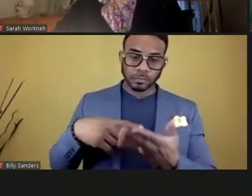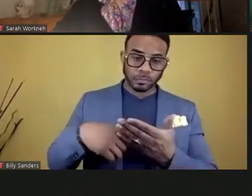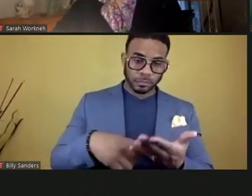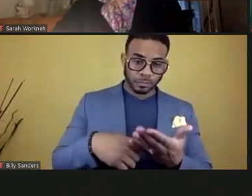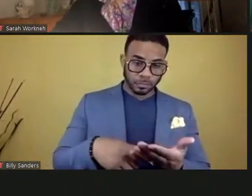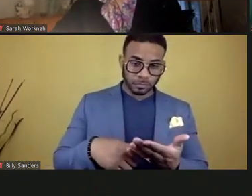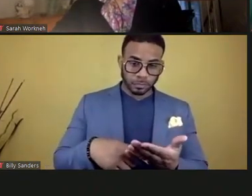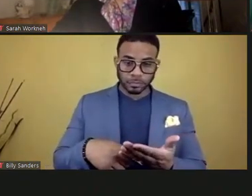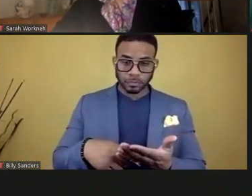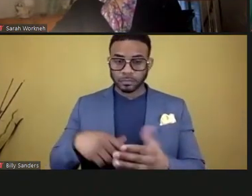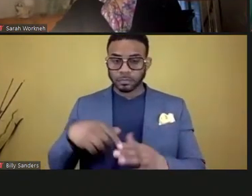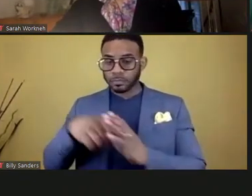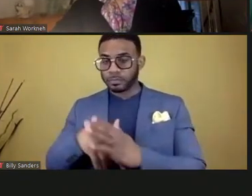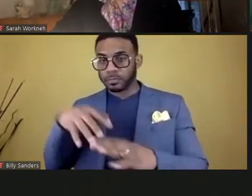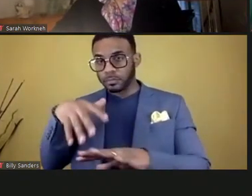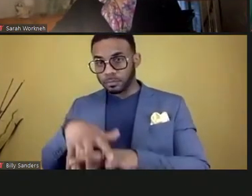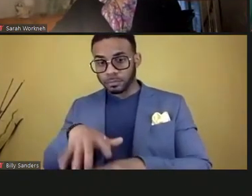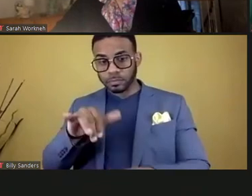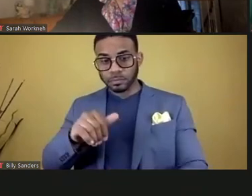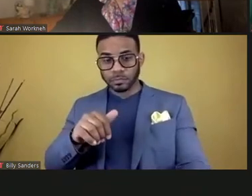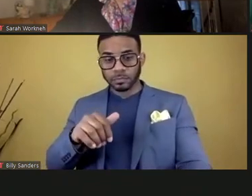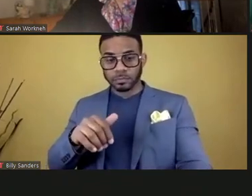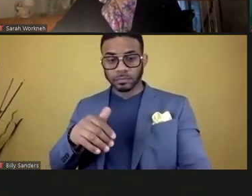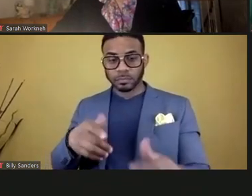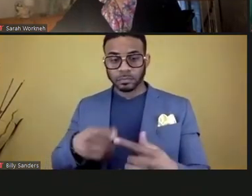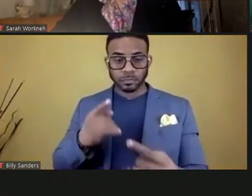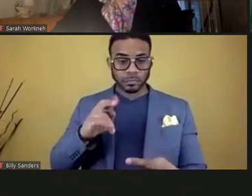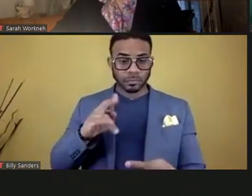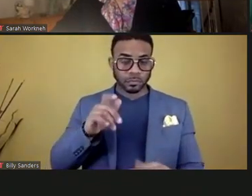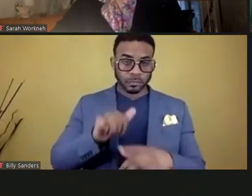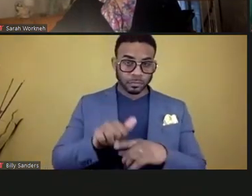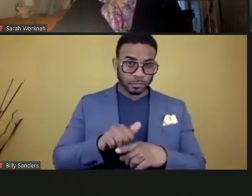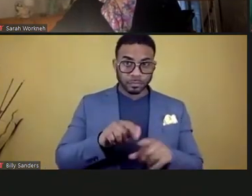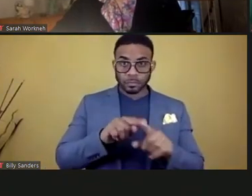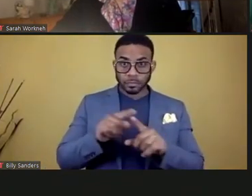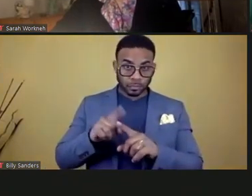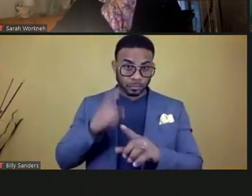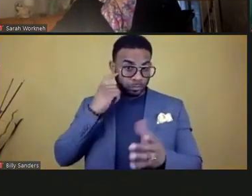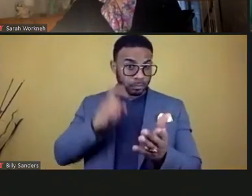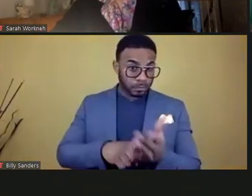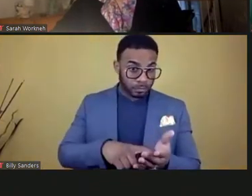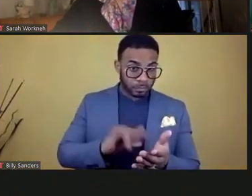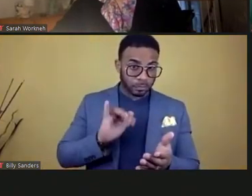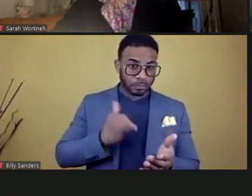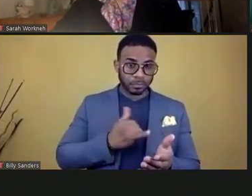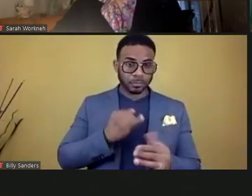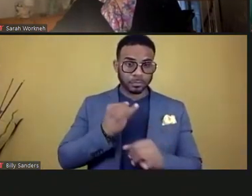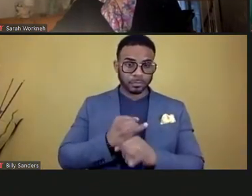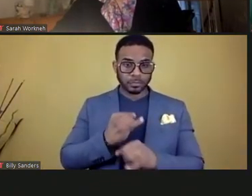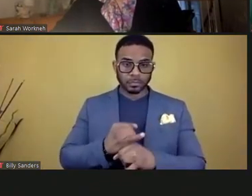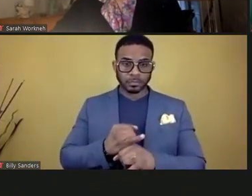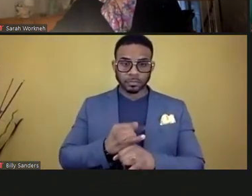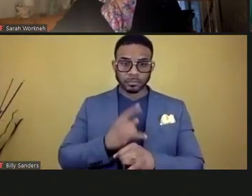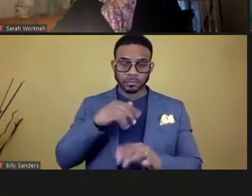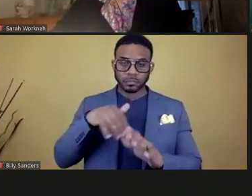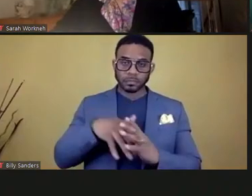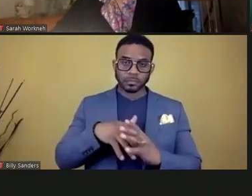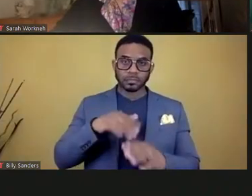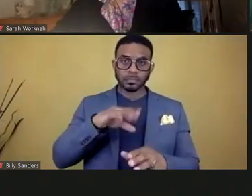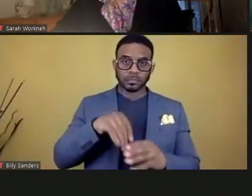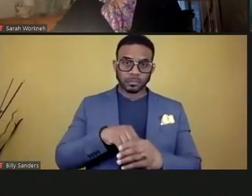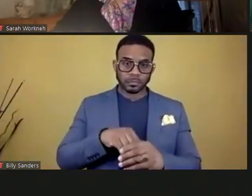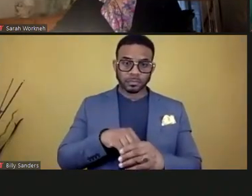conversations deeply rooted within anti-racist practices, and also the acknowledgement that our institution is deeply rooted